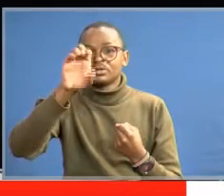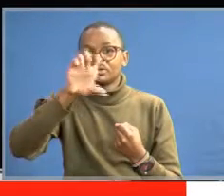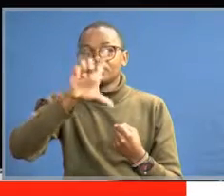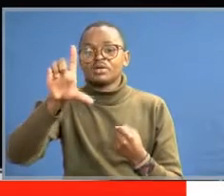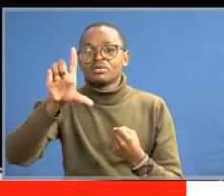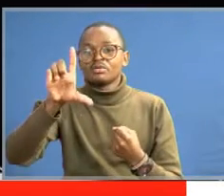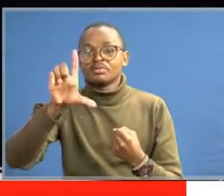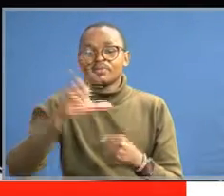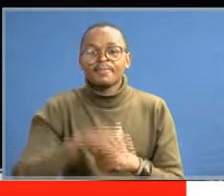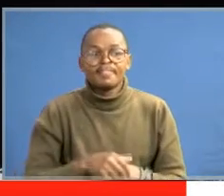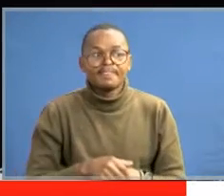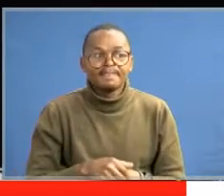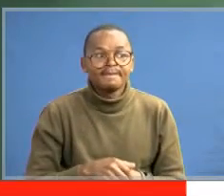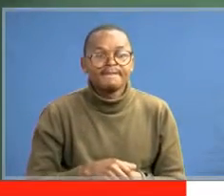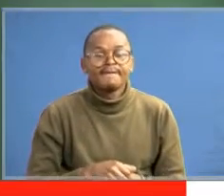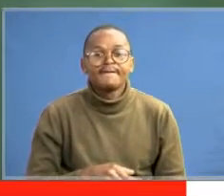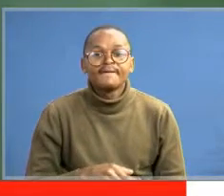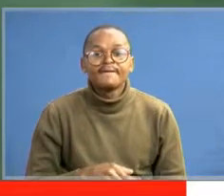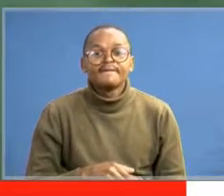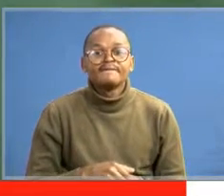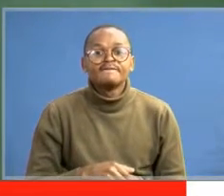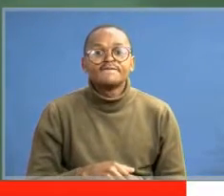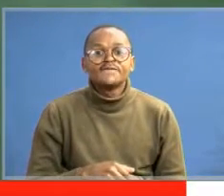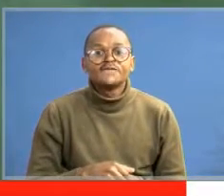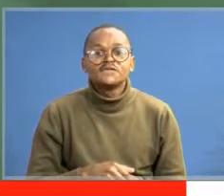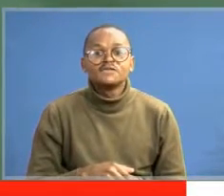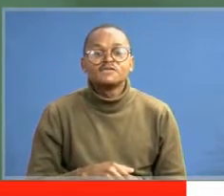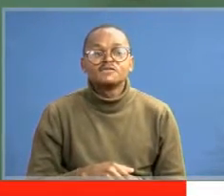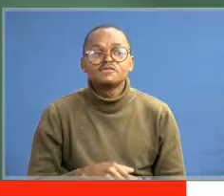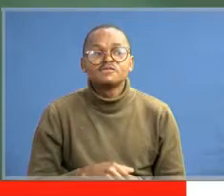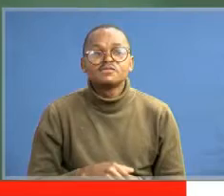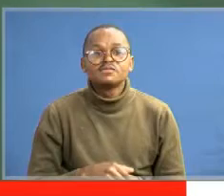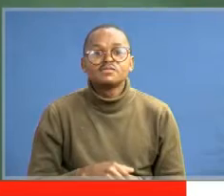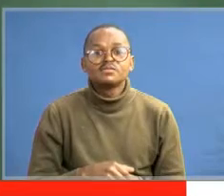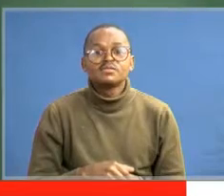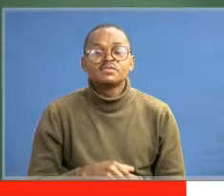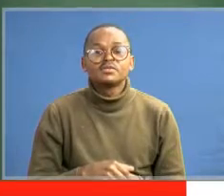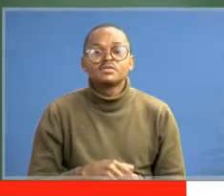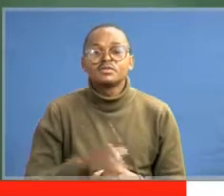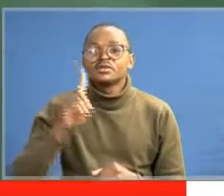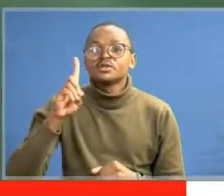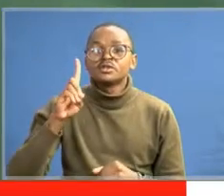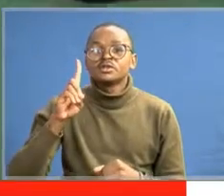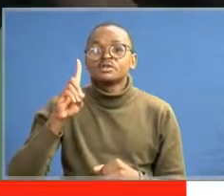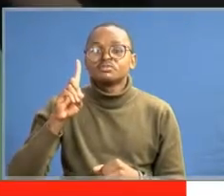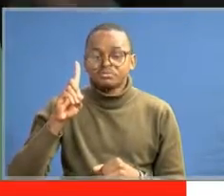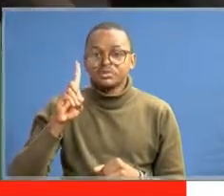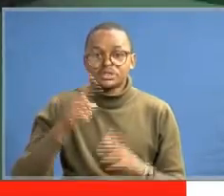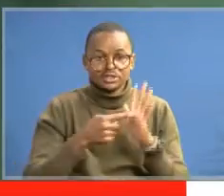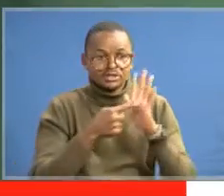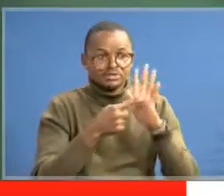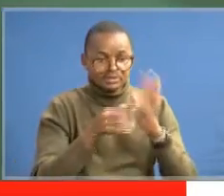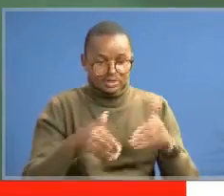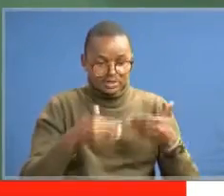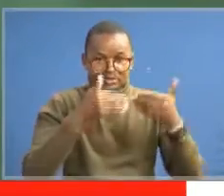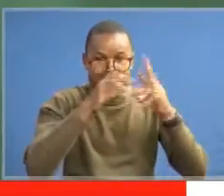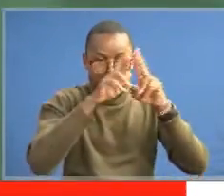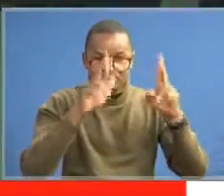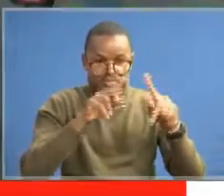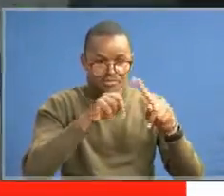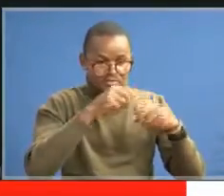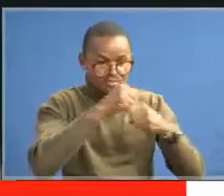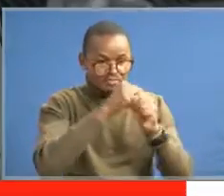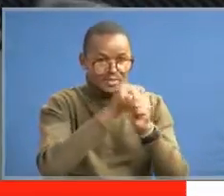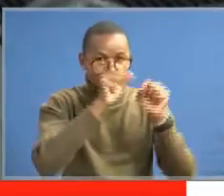here. Is the quality of the surgery. Now I'm going to not. Though not completely accurate, this simulation gives room for one to make